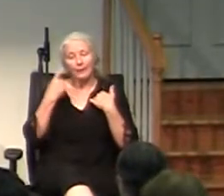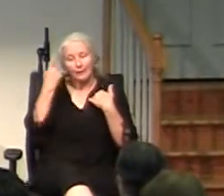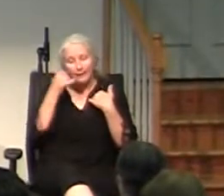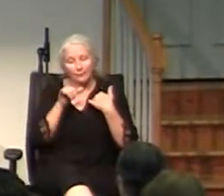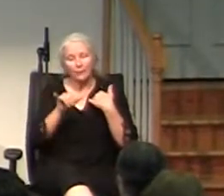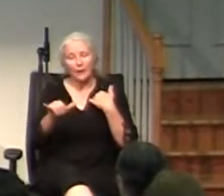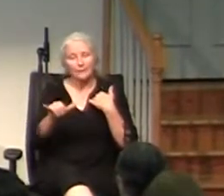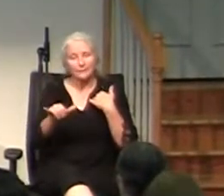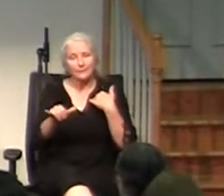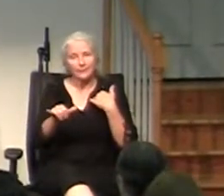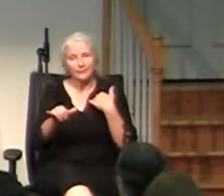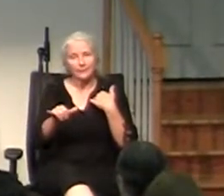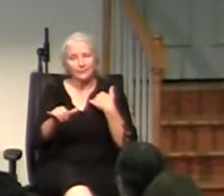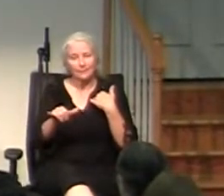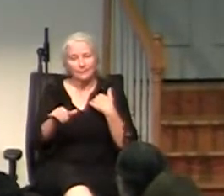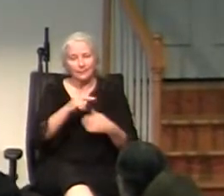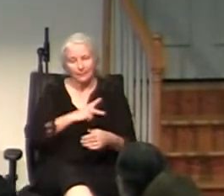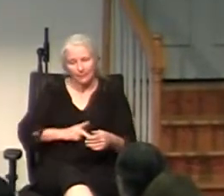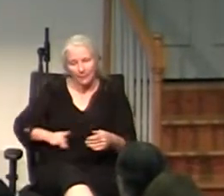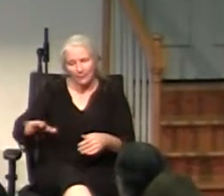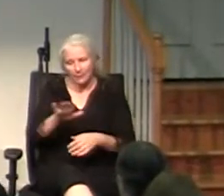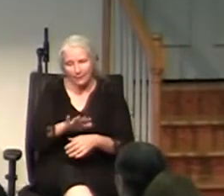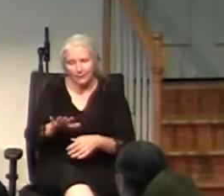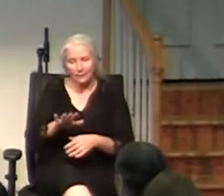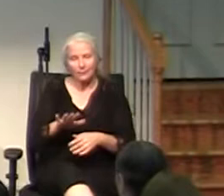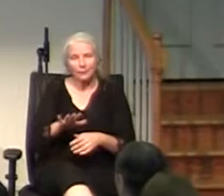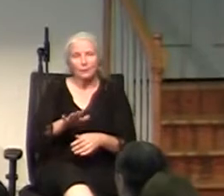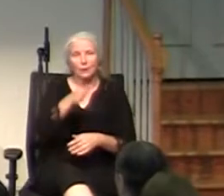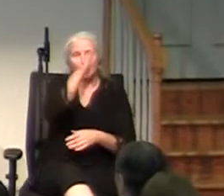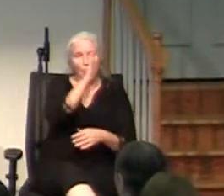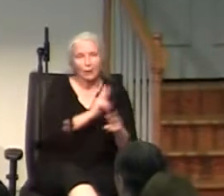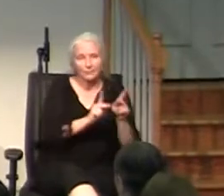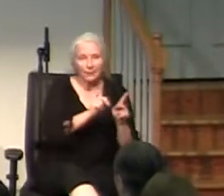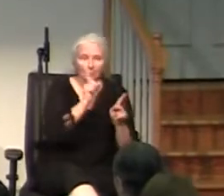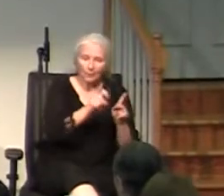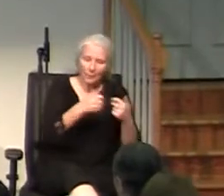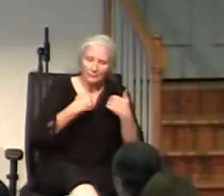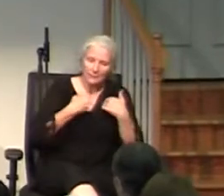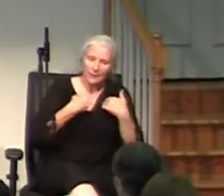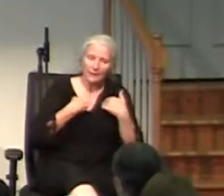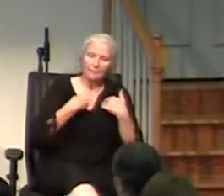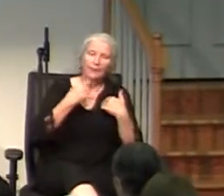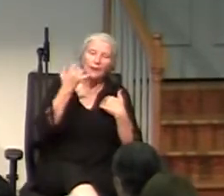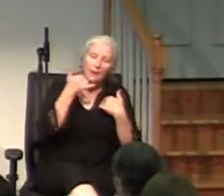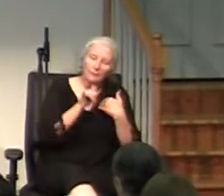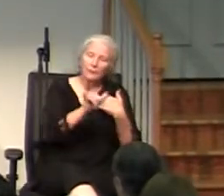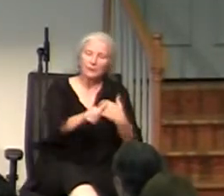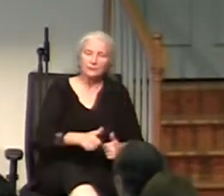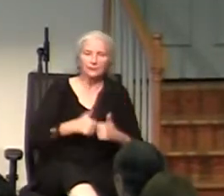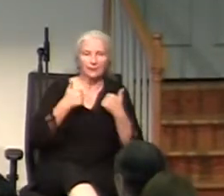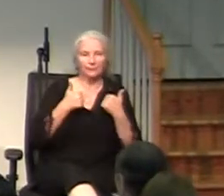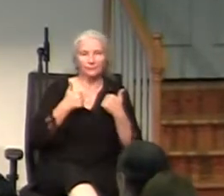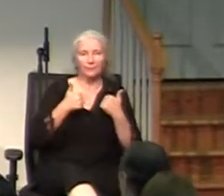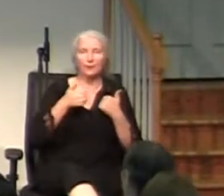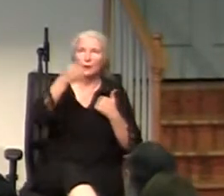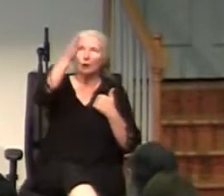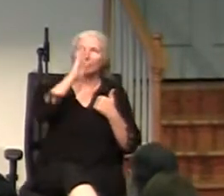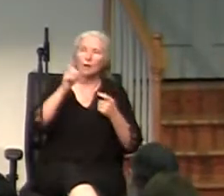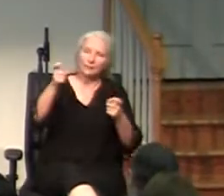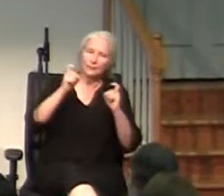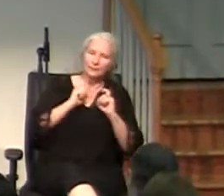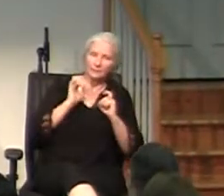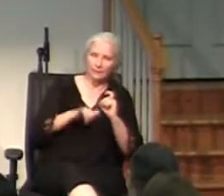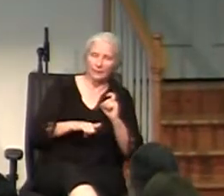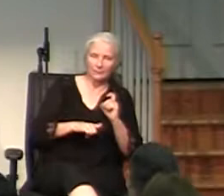God's people must have everlasting life. And that's what God gives us. When he gives us everlasting life or the dominion,